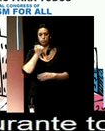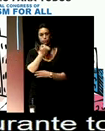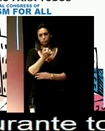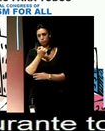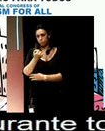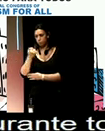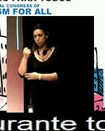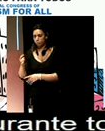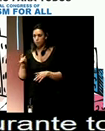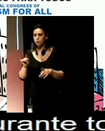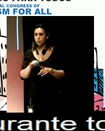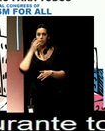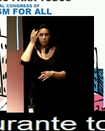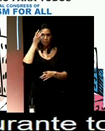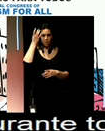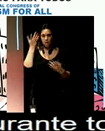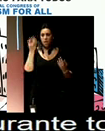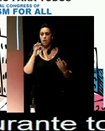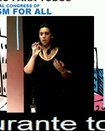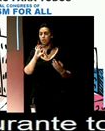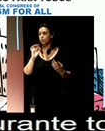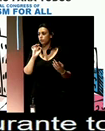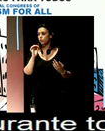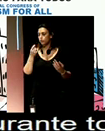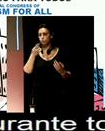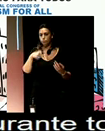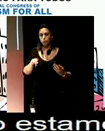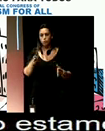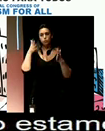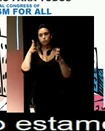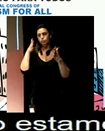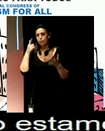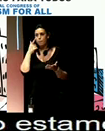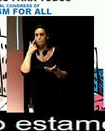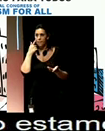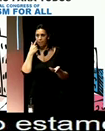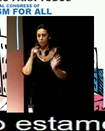a support service for a long period of time. We support initiatives